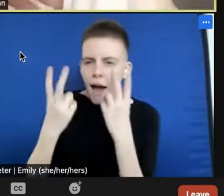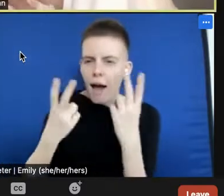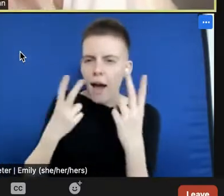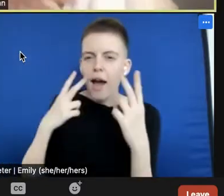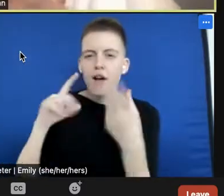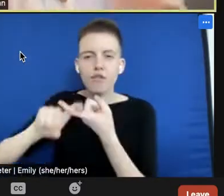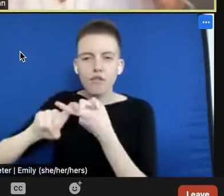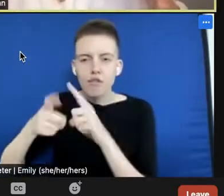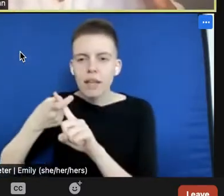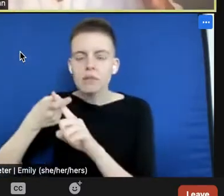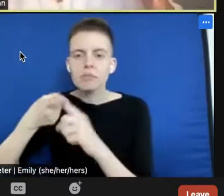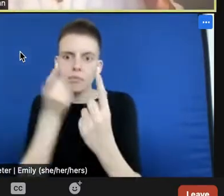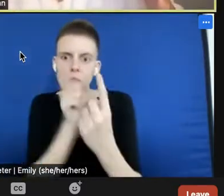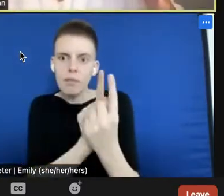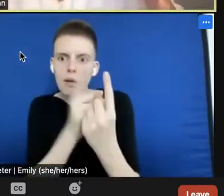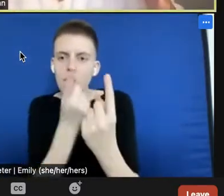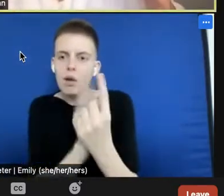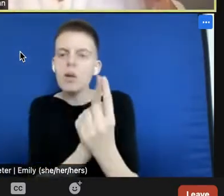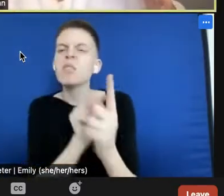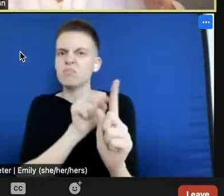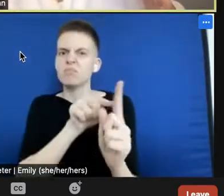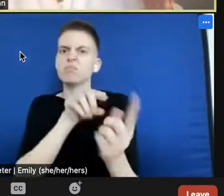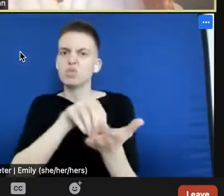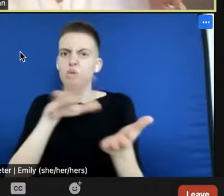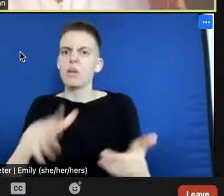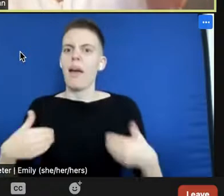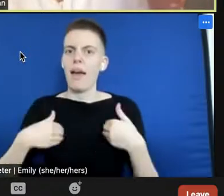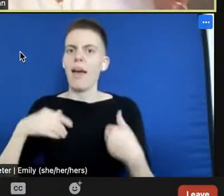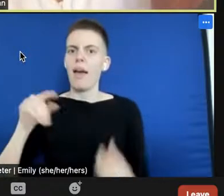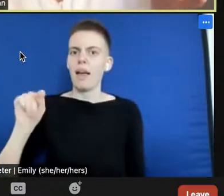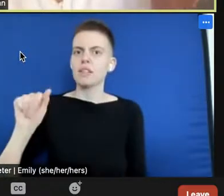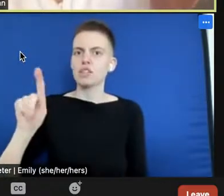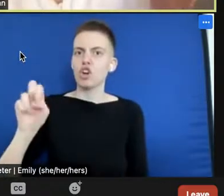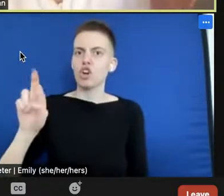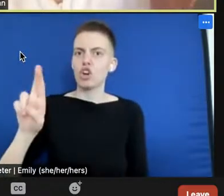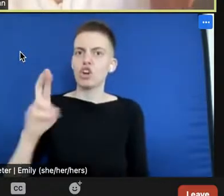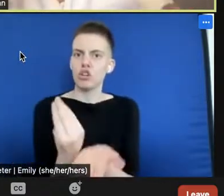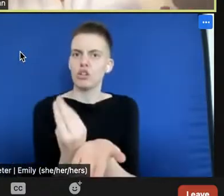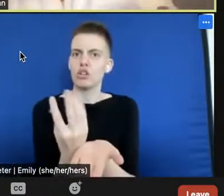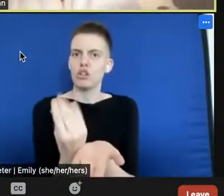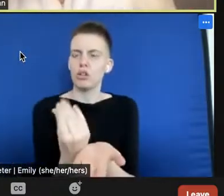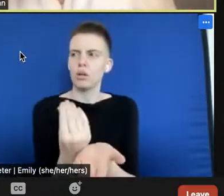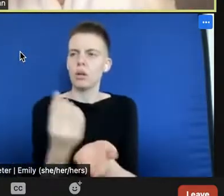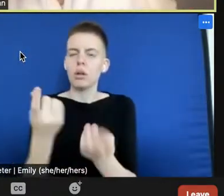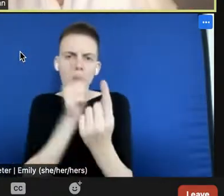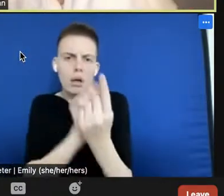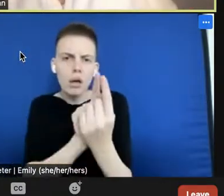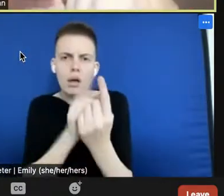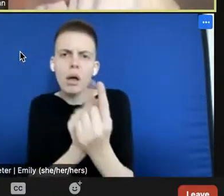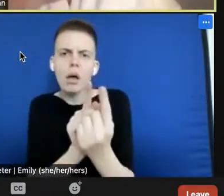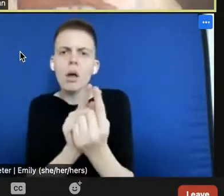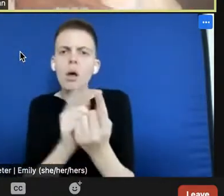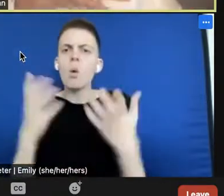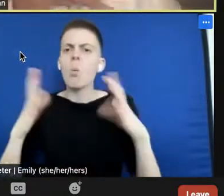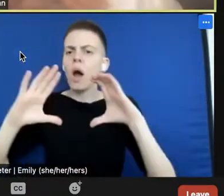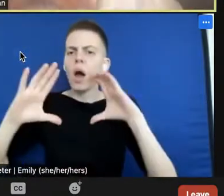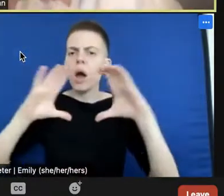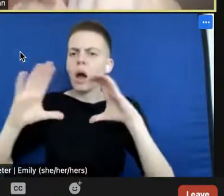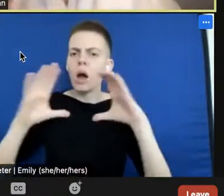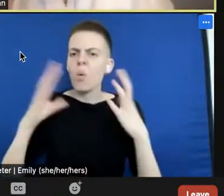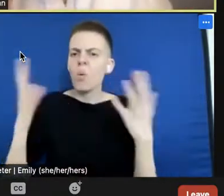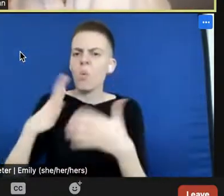the student who had a talker, the only things they seemed to really be able to talk about with that